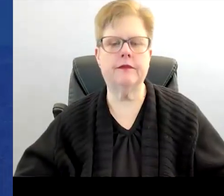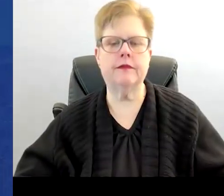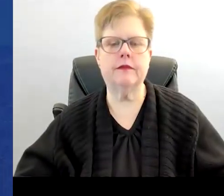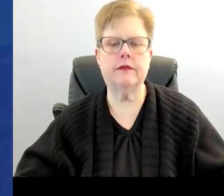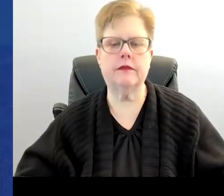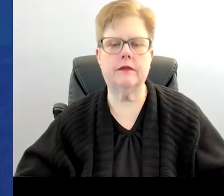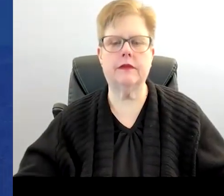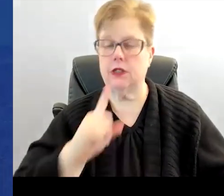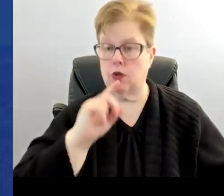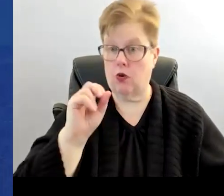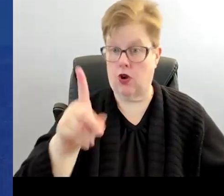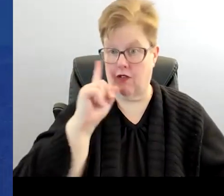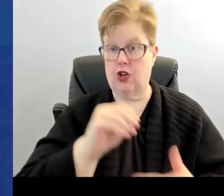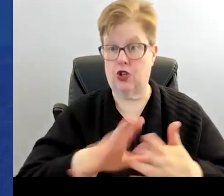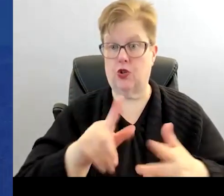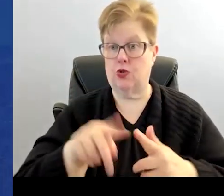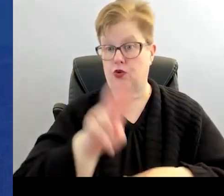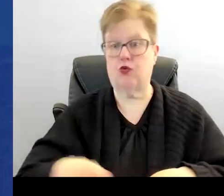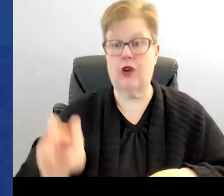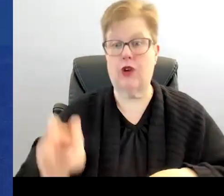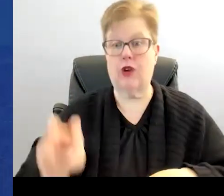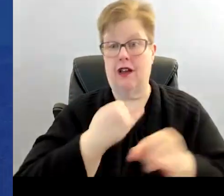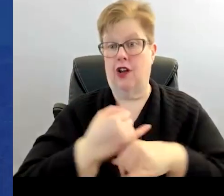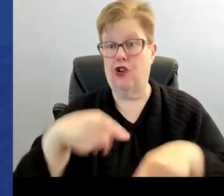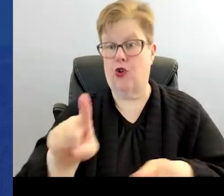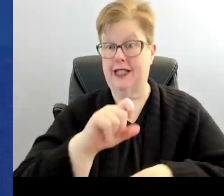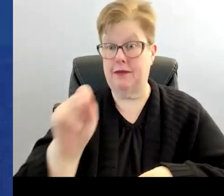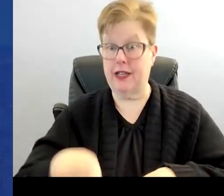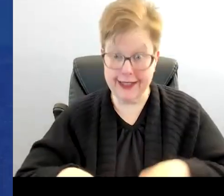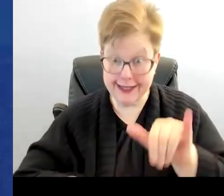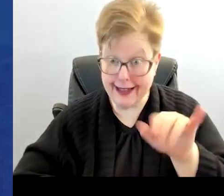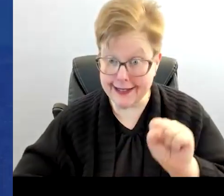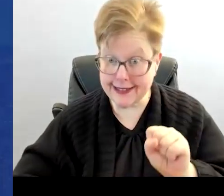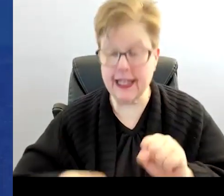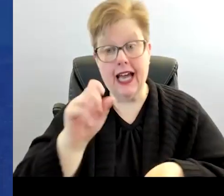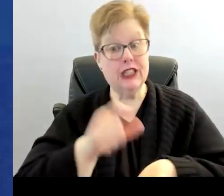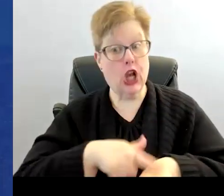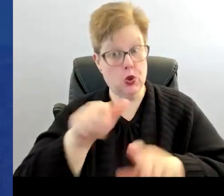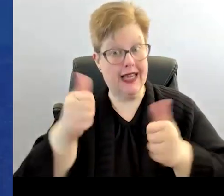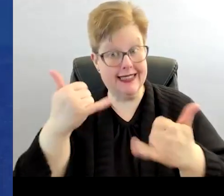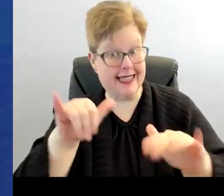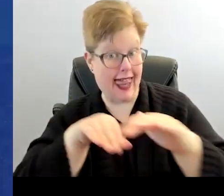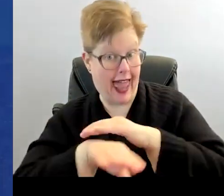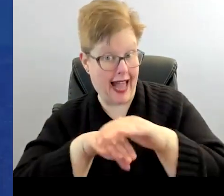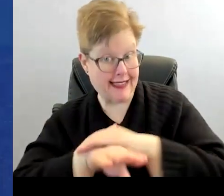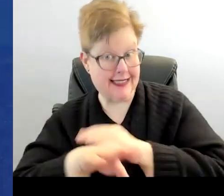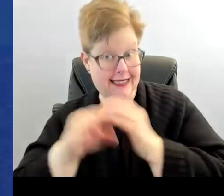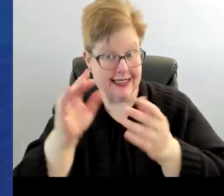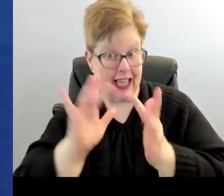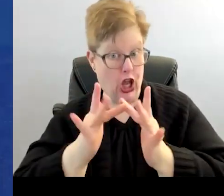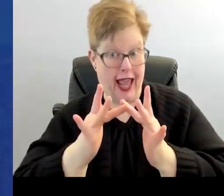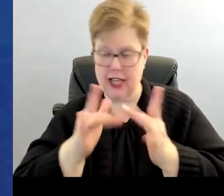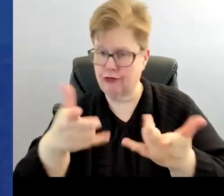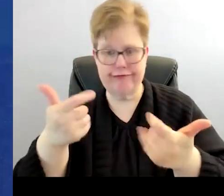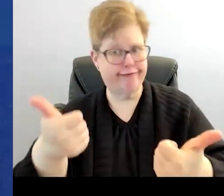Is it okay for students to travel internationally during the semester? Yes, as long as you can still access the internet, you